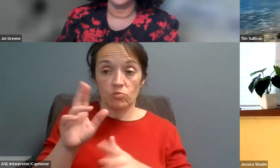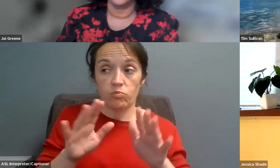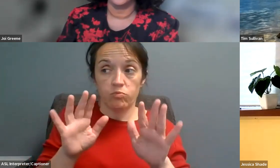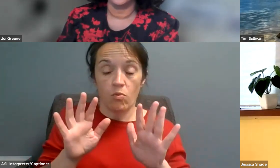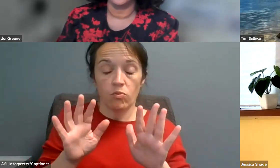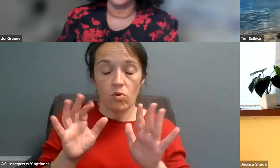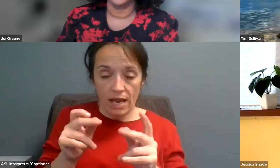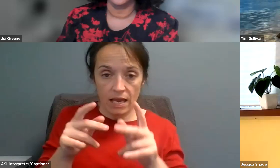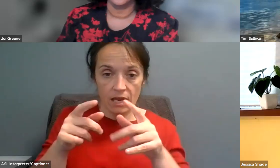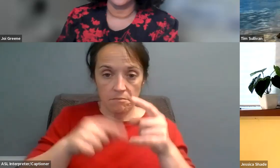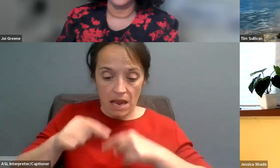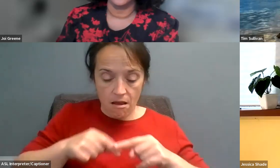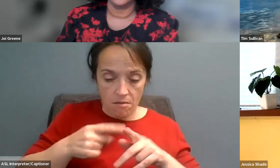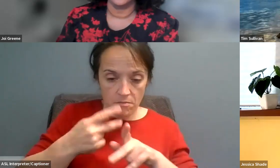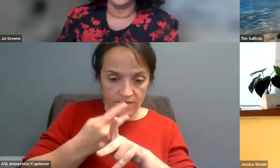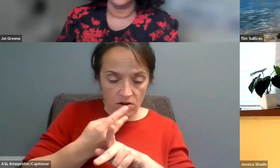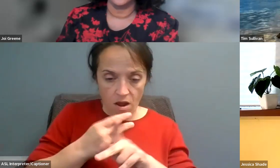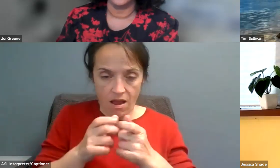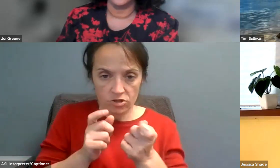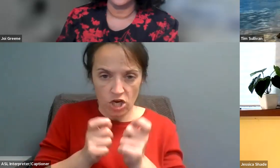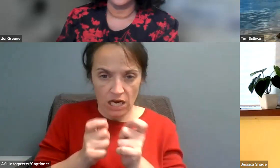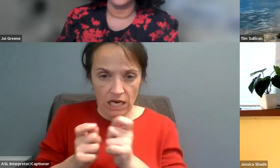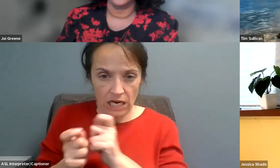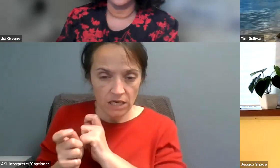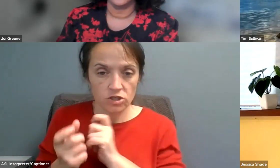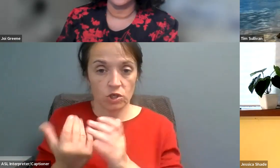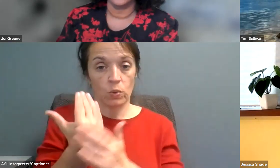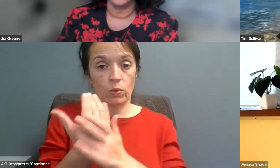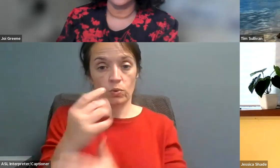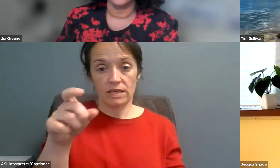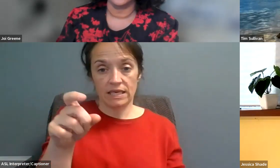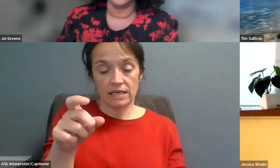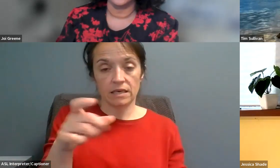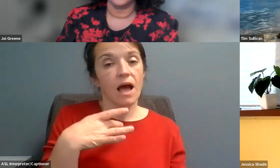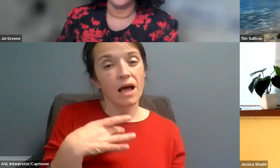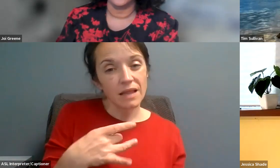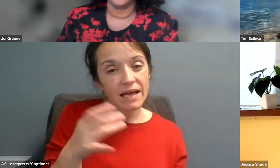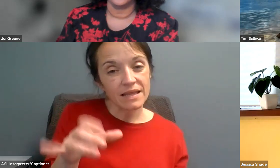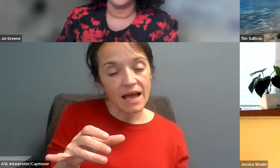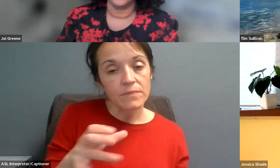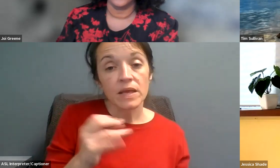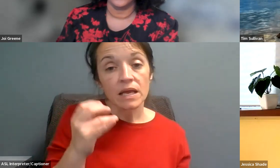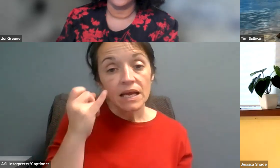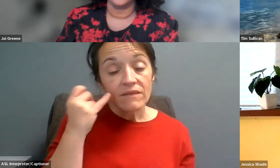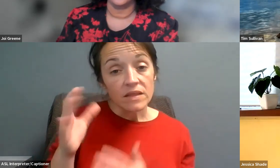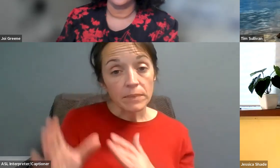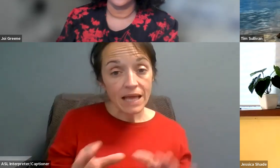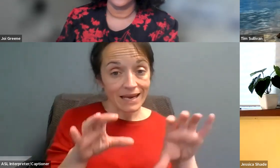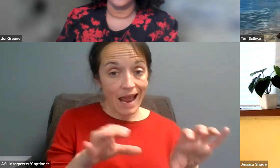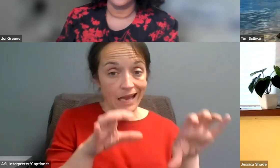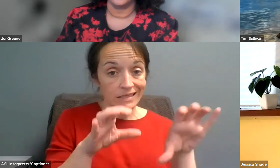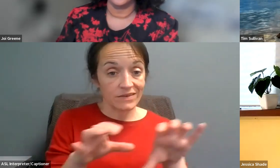I really liked when the connection between the plan activities supported